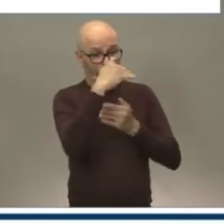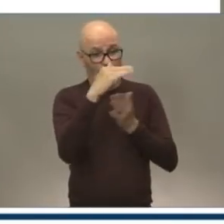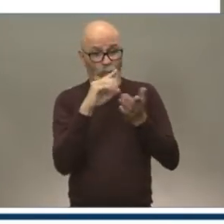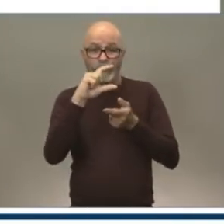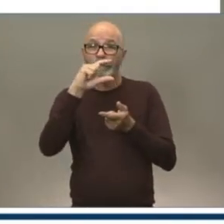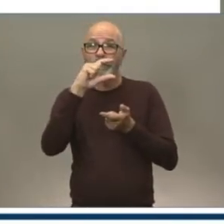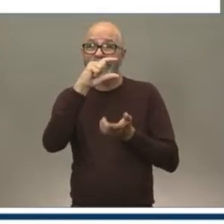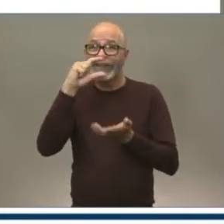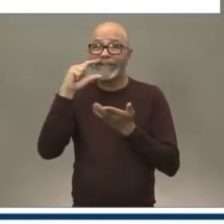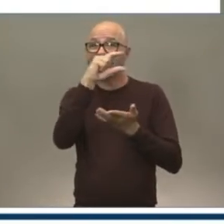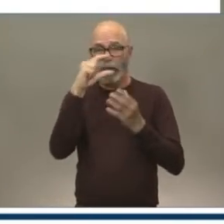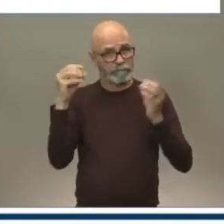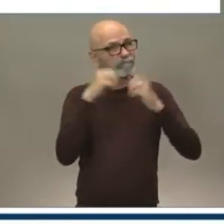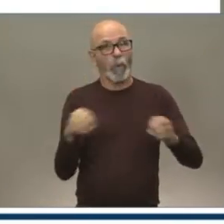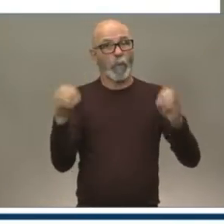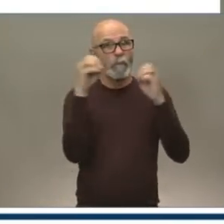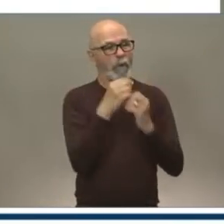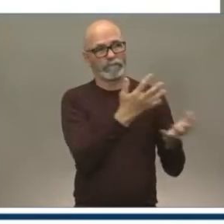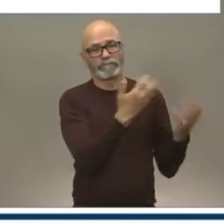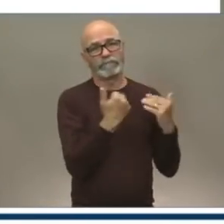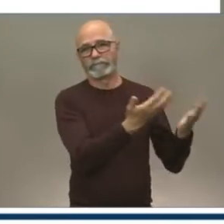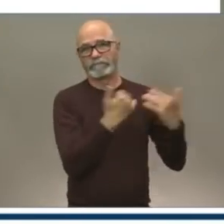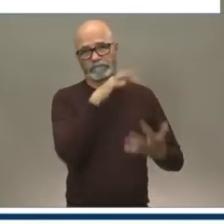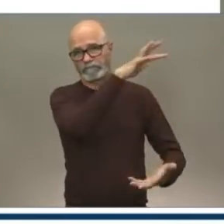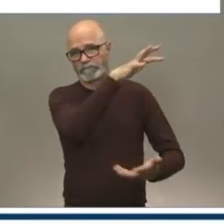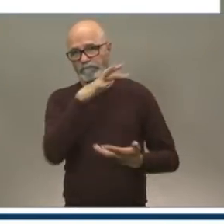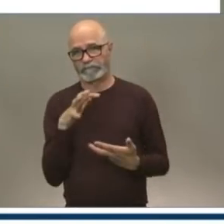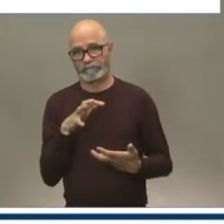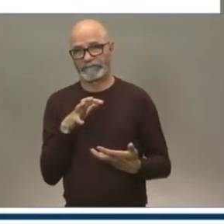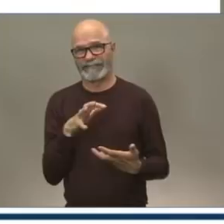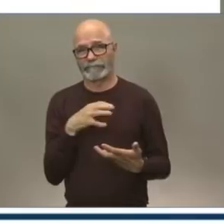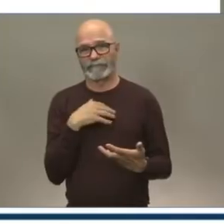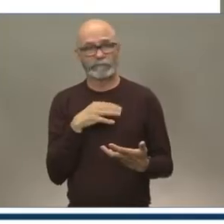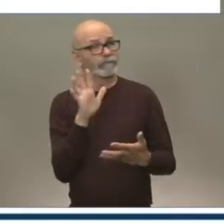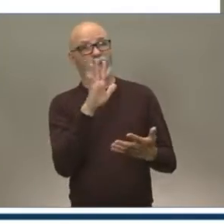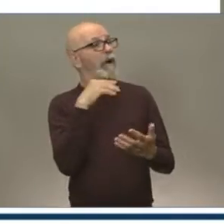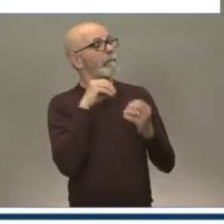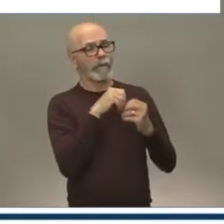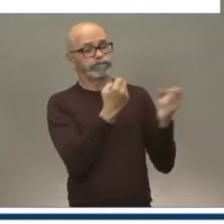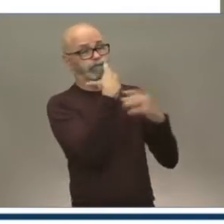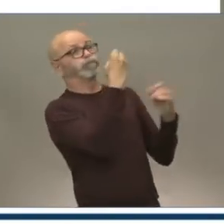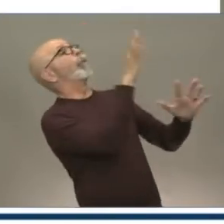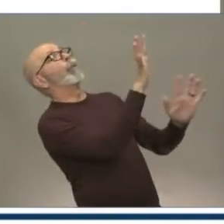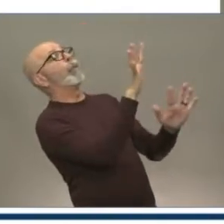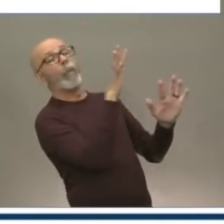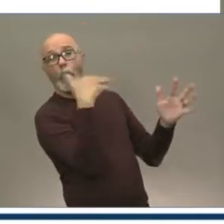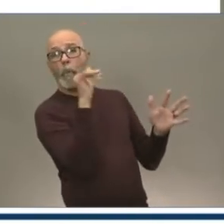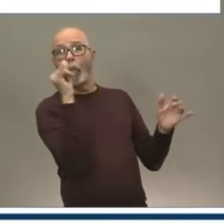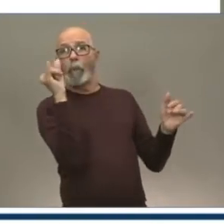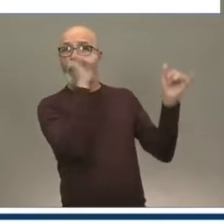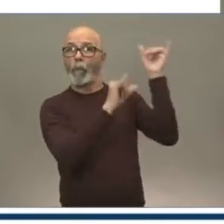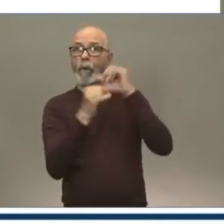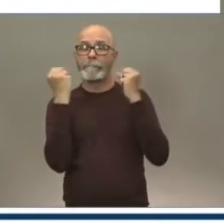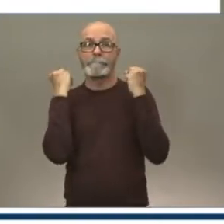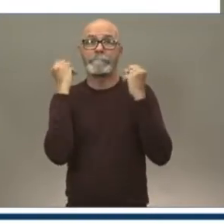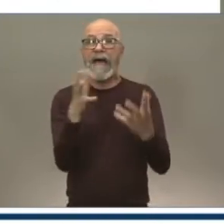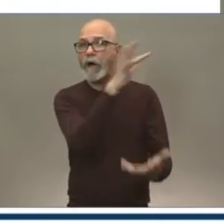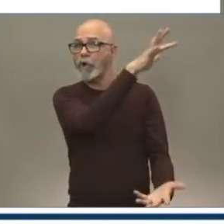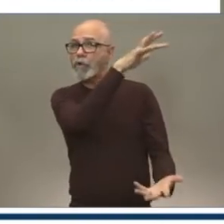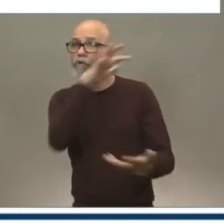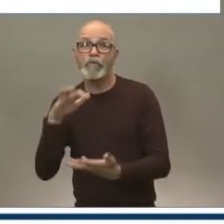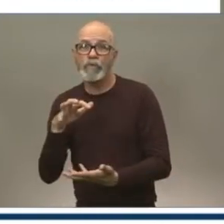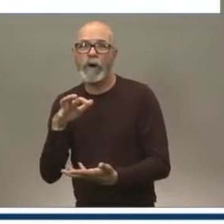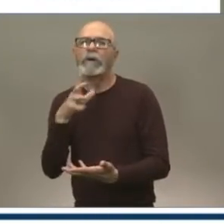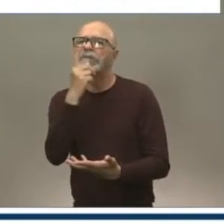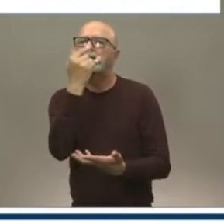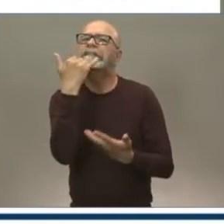increased rapidly and even more quickly than even we expected, the supply does remain limited